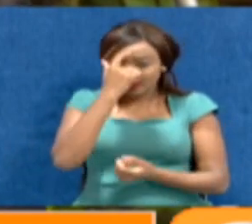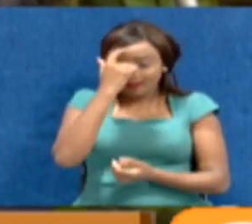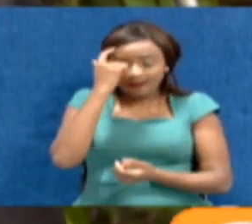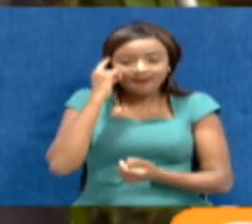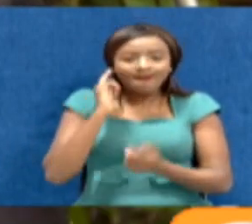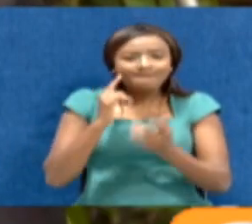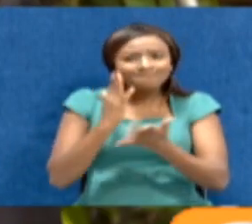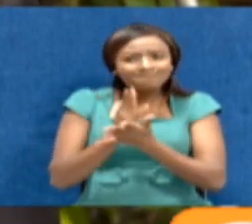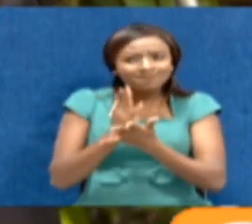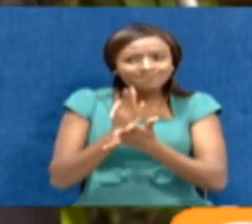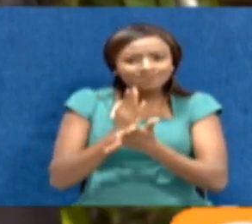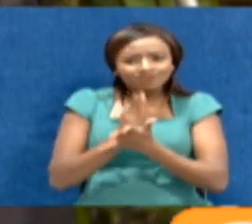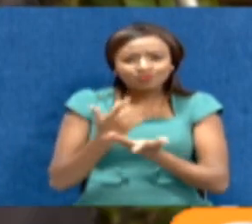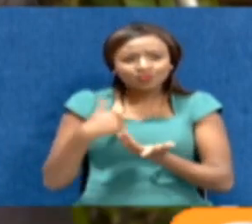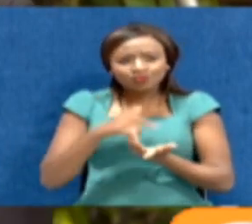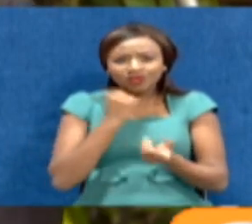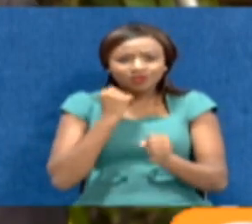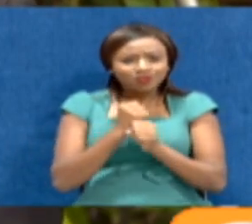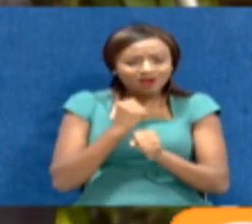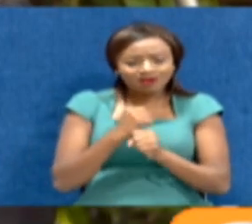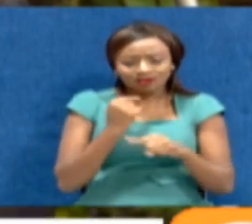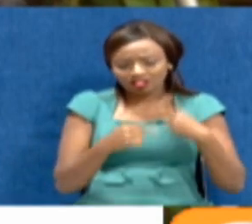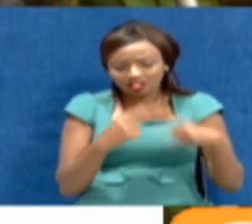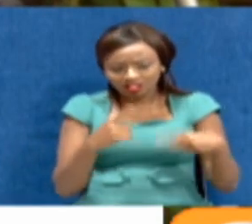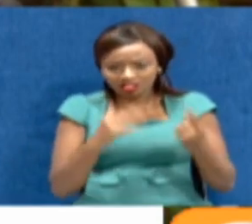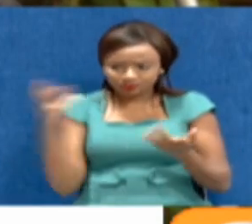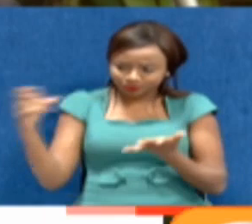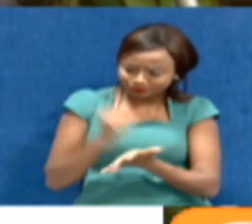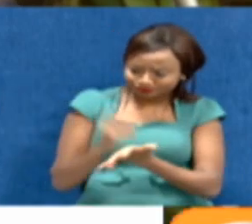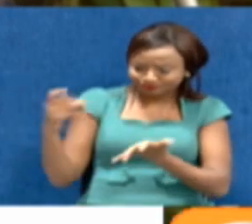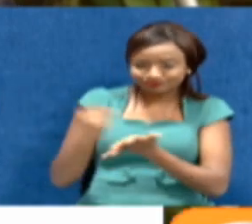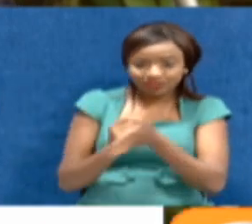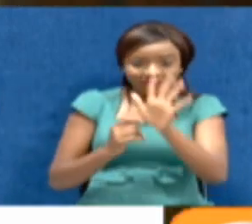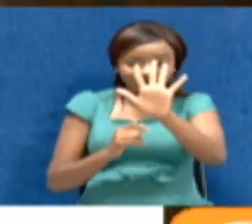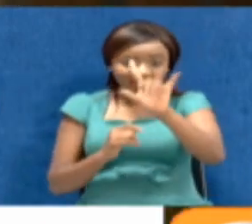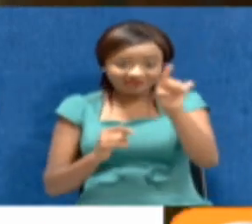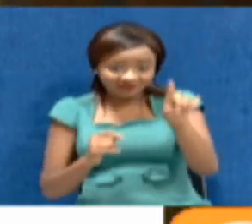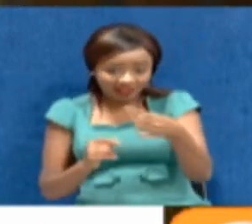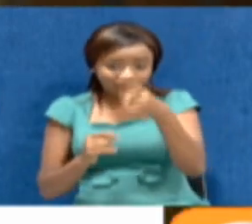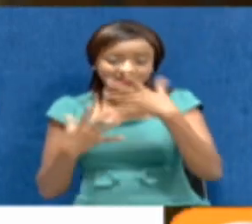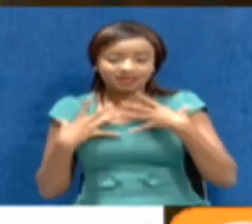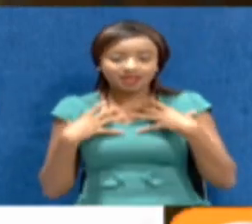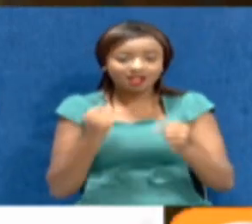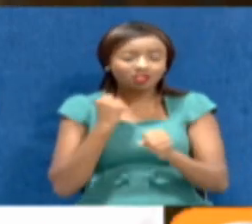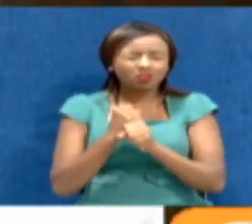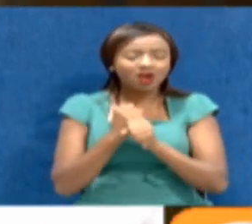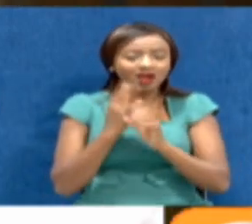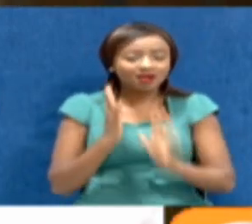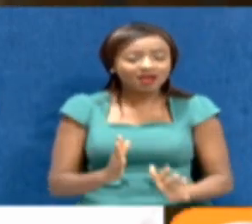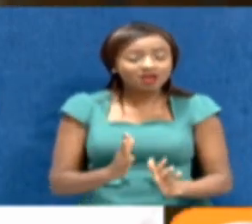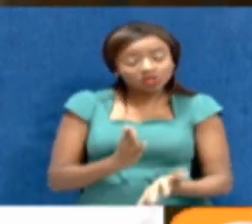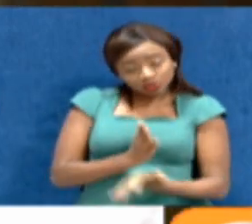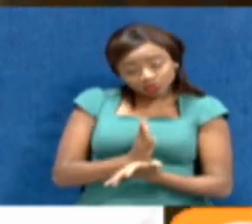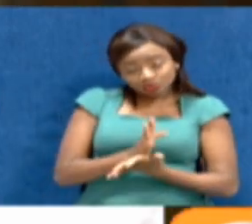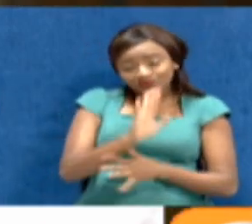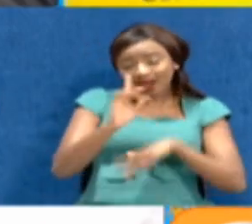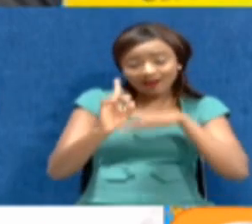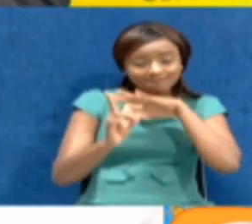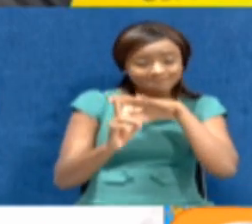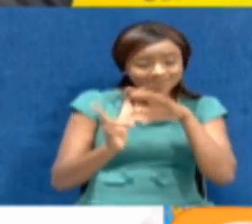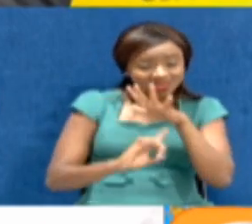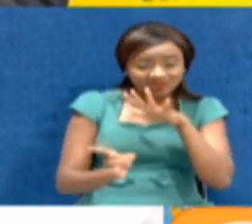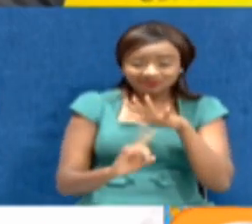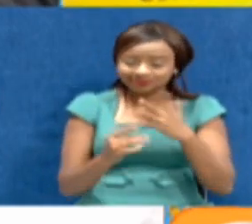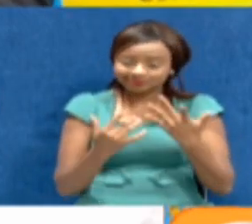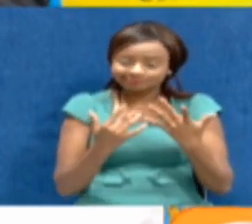is in progress, I think, in terms of recruitment of the initial 5,000 healthcare workers. But the ministry is alive to several